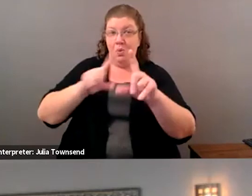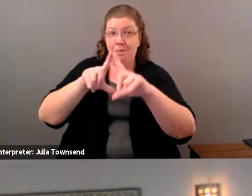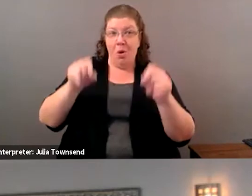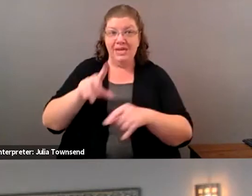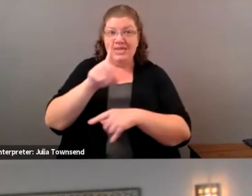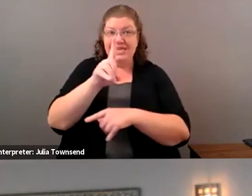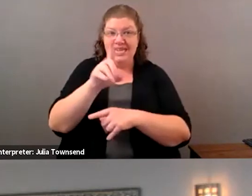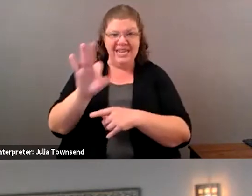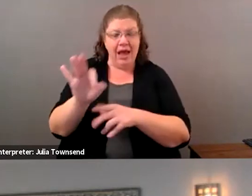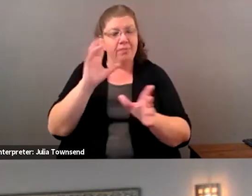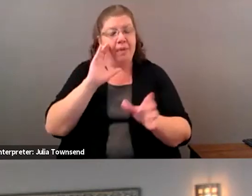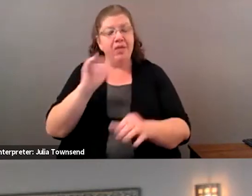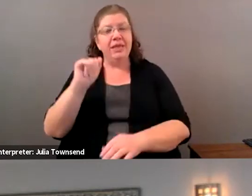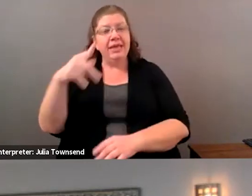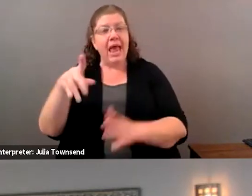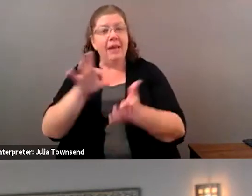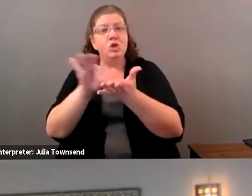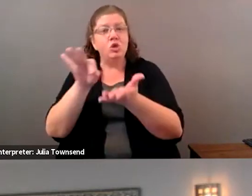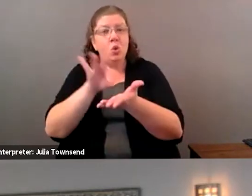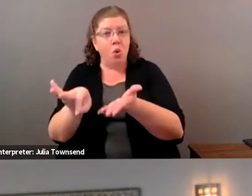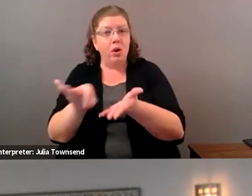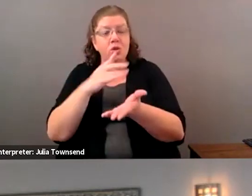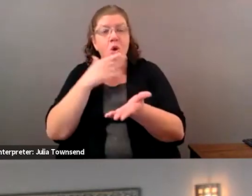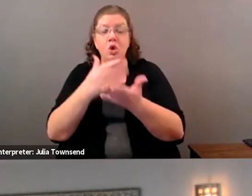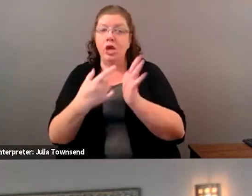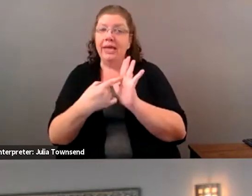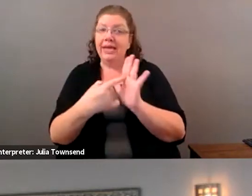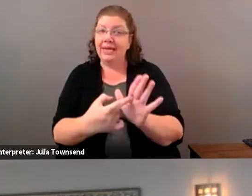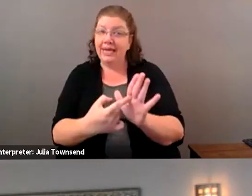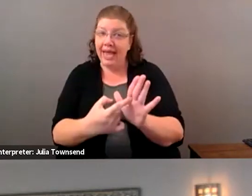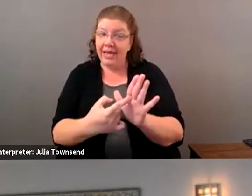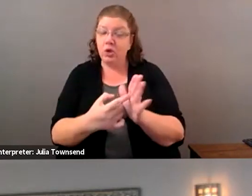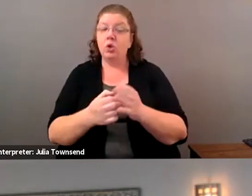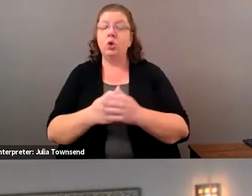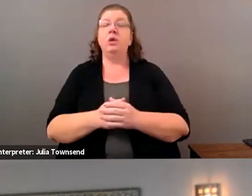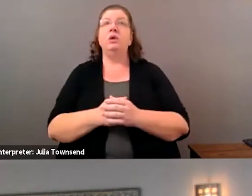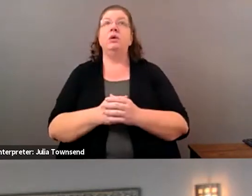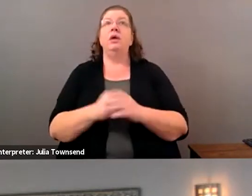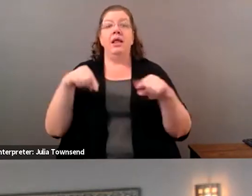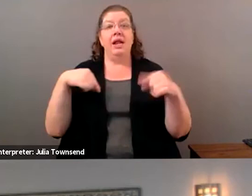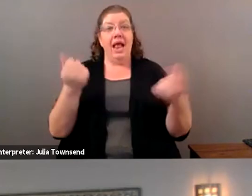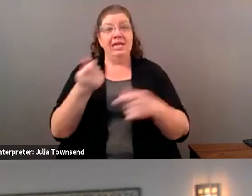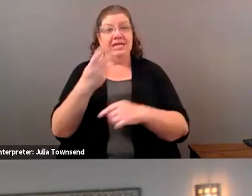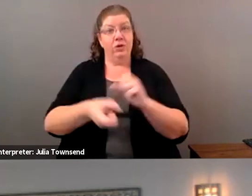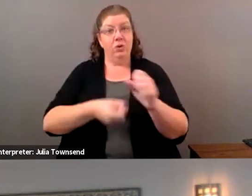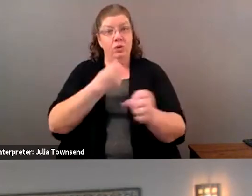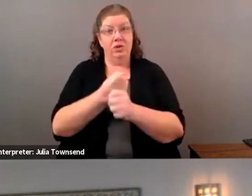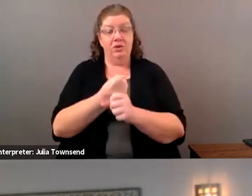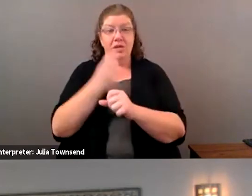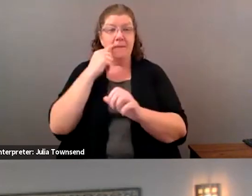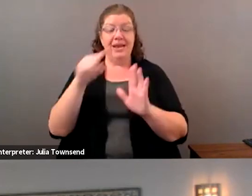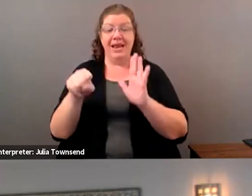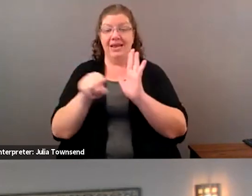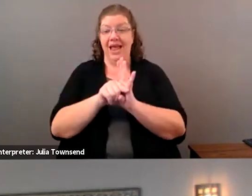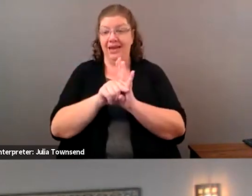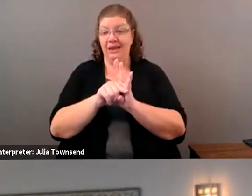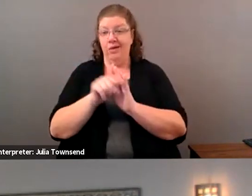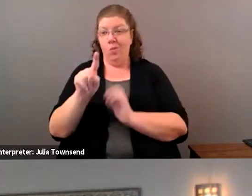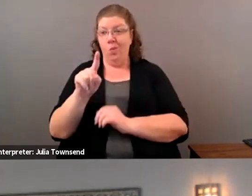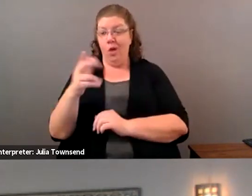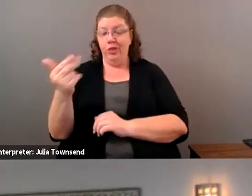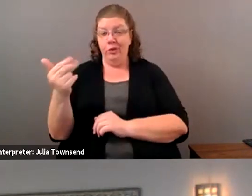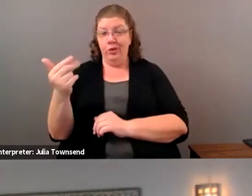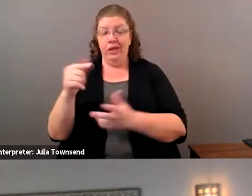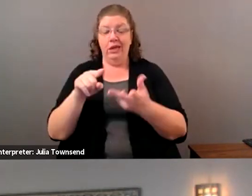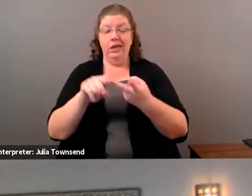CAP scores are a good indicator. And they're in the last few years have been at a -113 and -105,